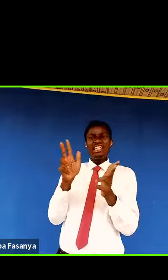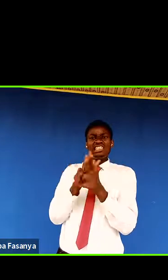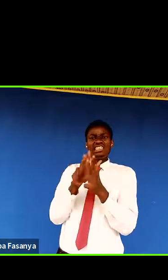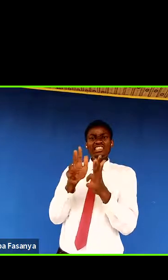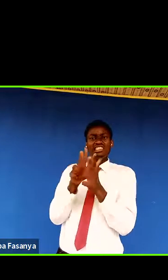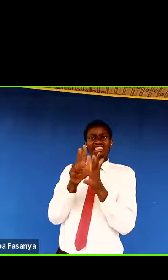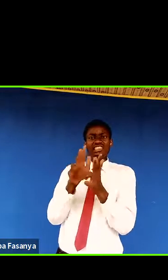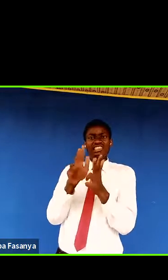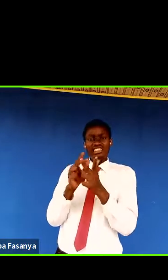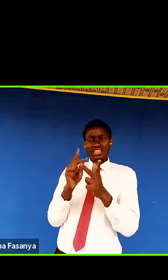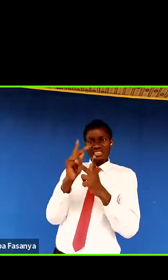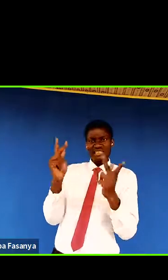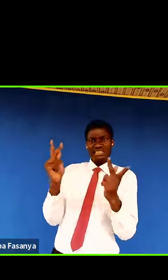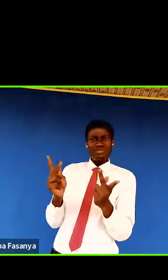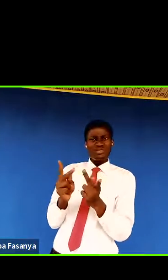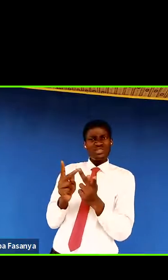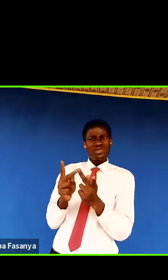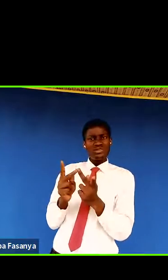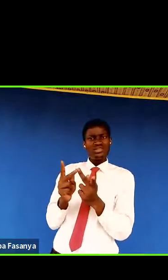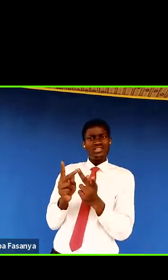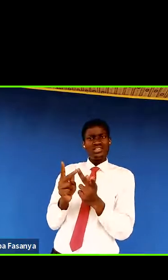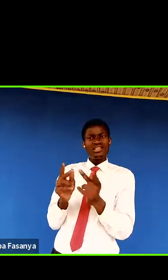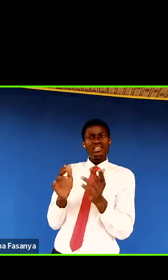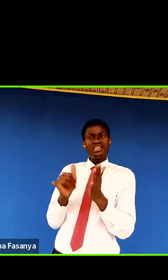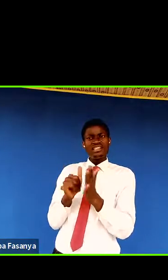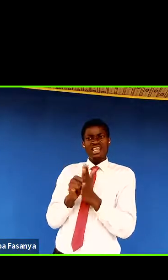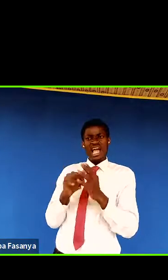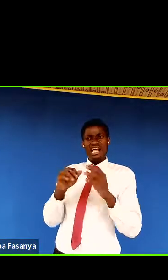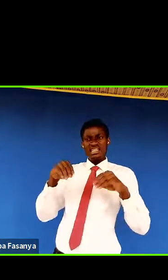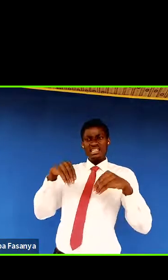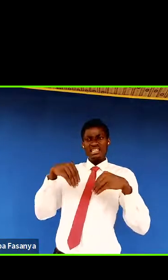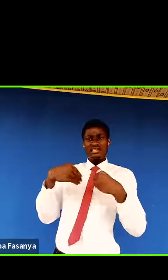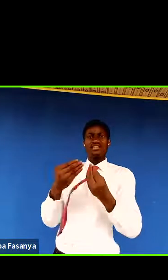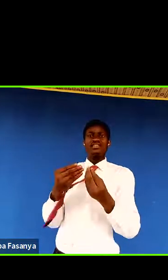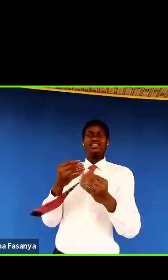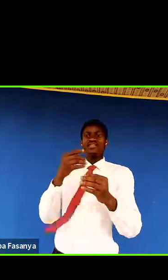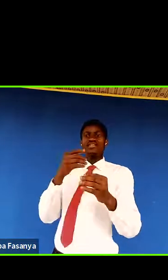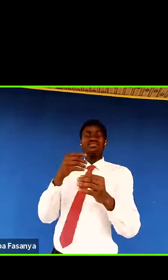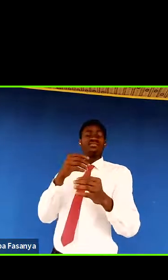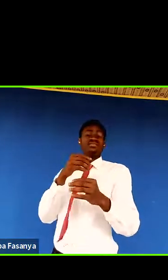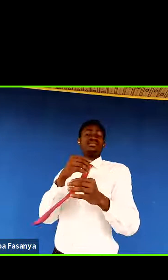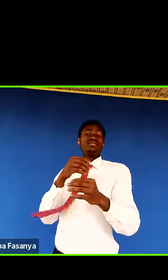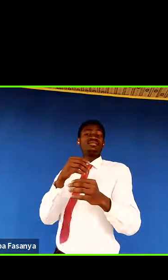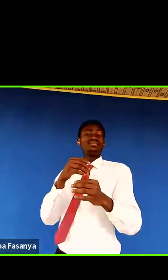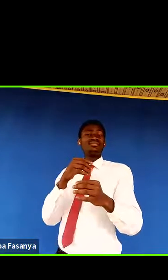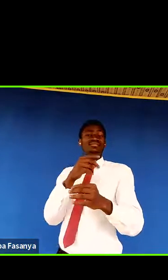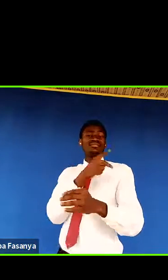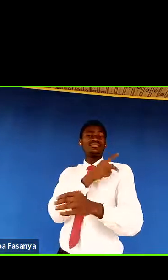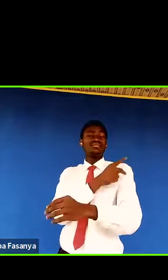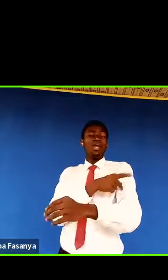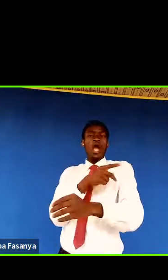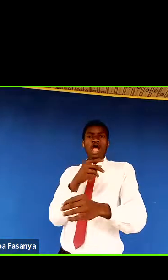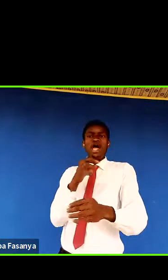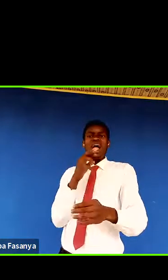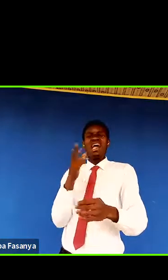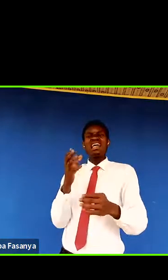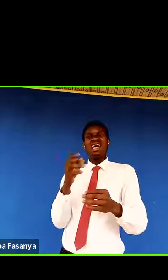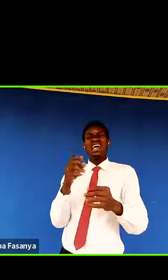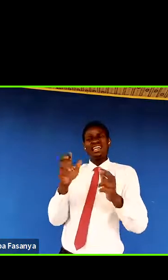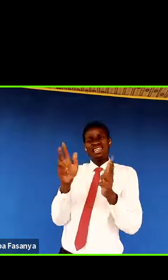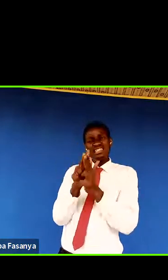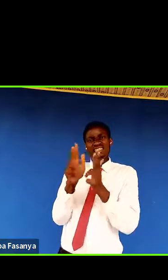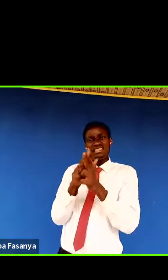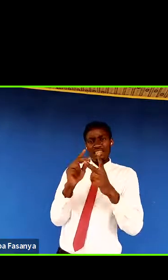places that guarantees conception? Or are there sex positions or locations for sex that